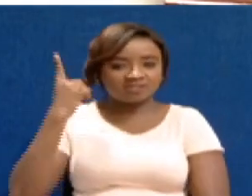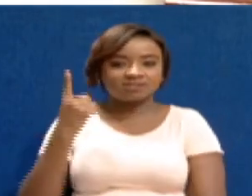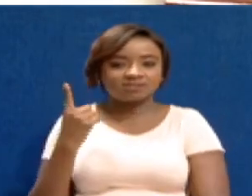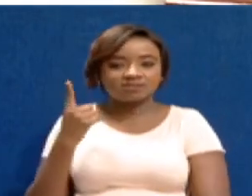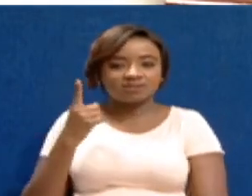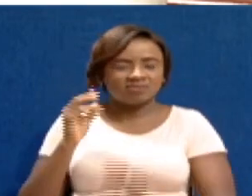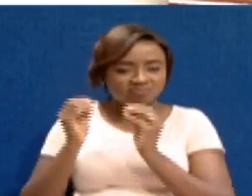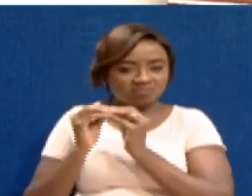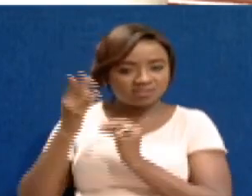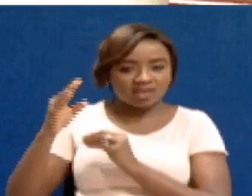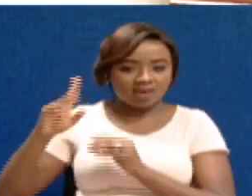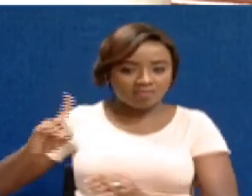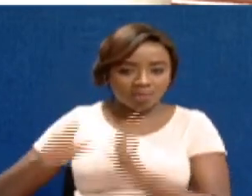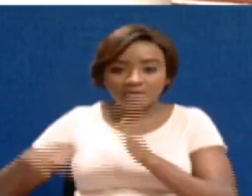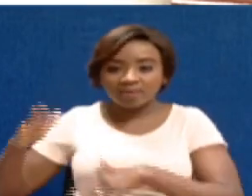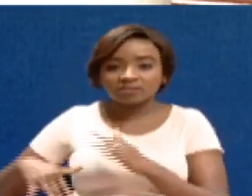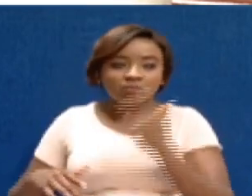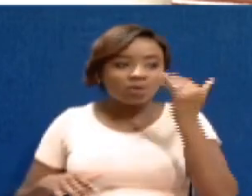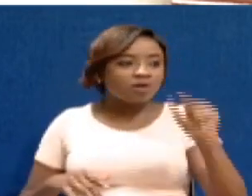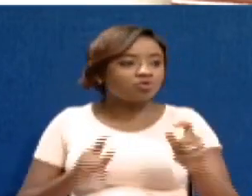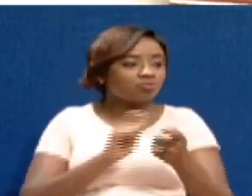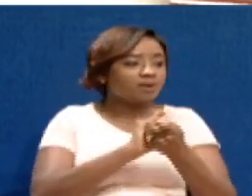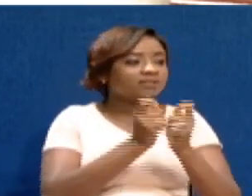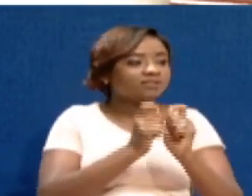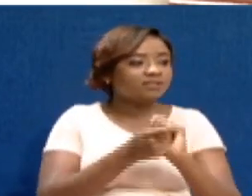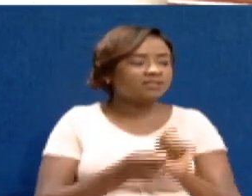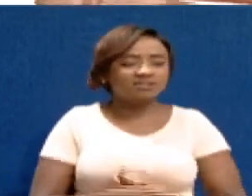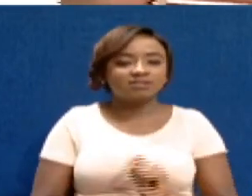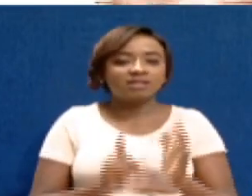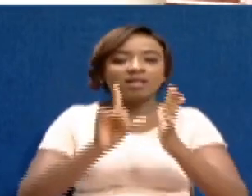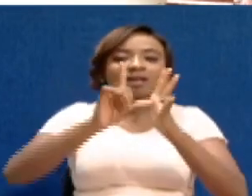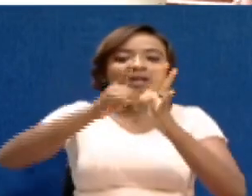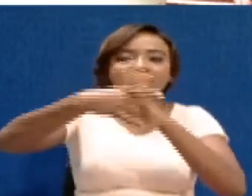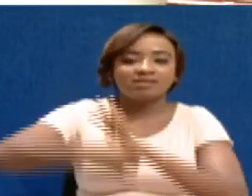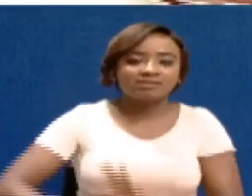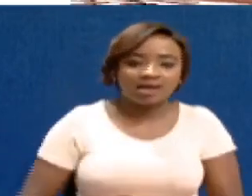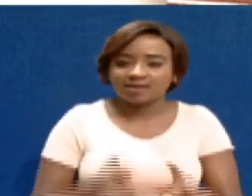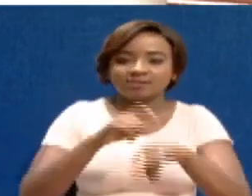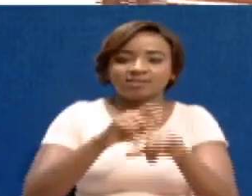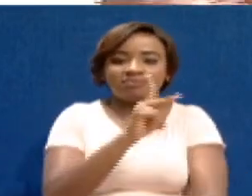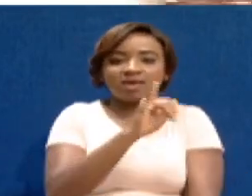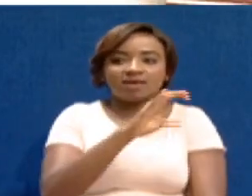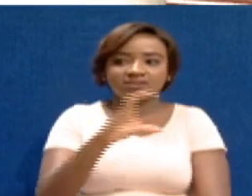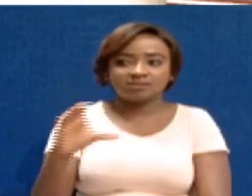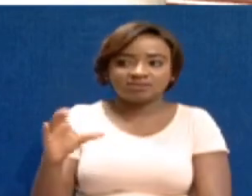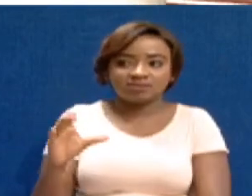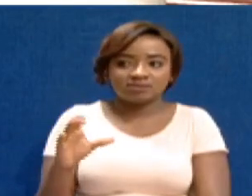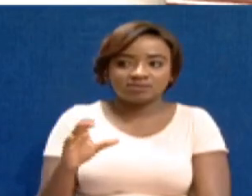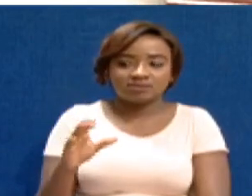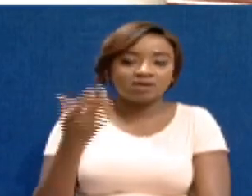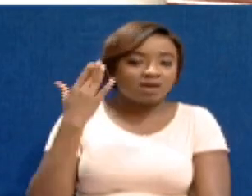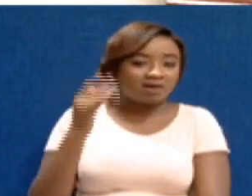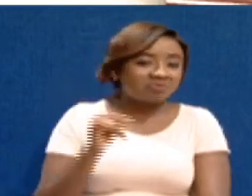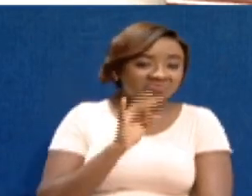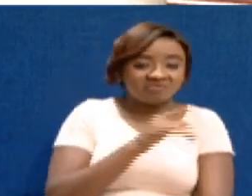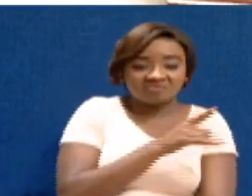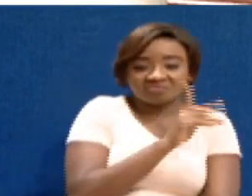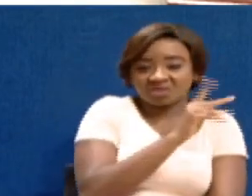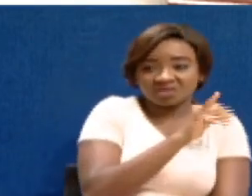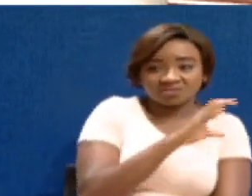all until 3 days before BBI 2 at Bomas. That is when we saw it for the first time. So if you're